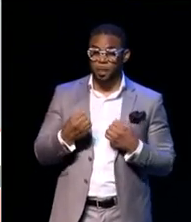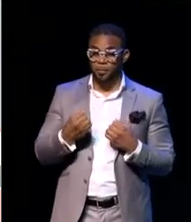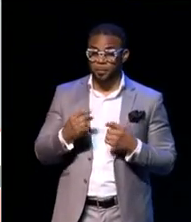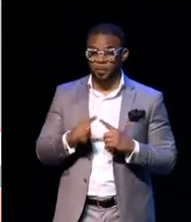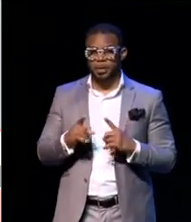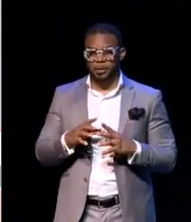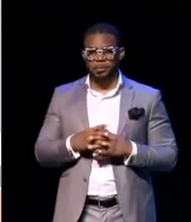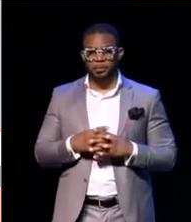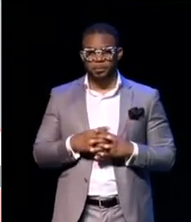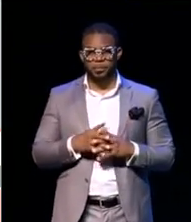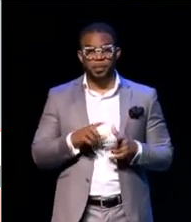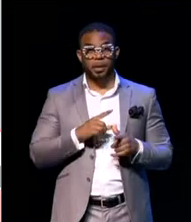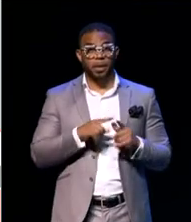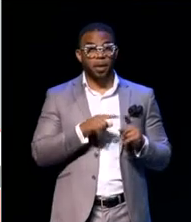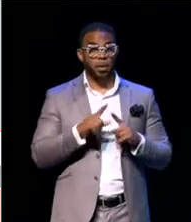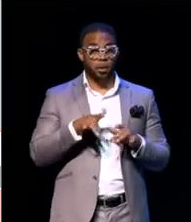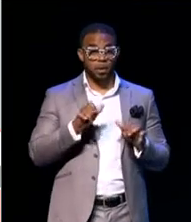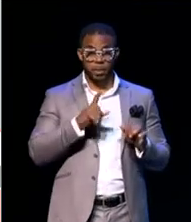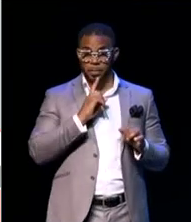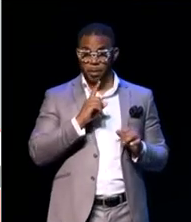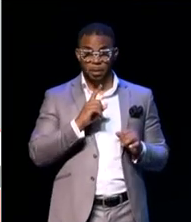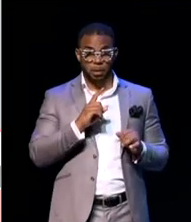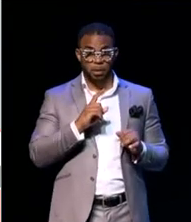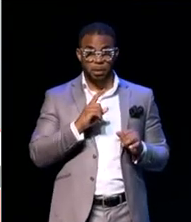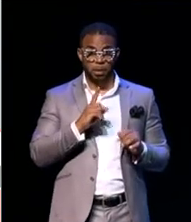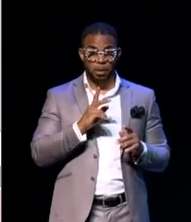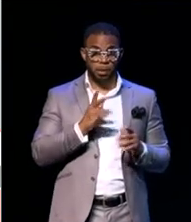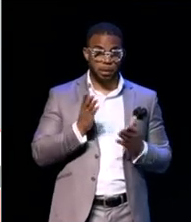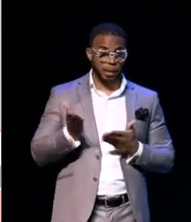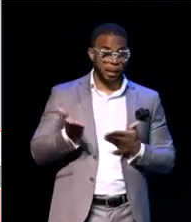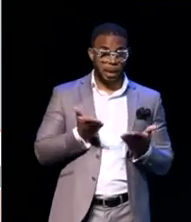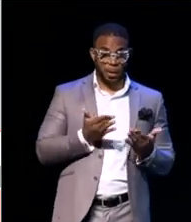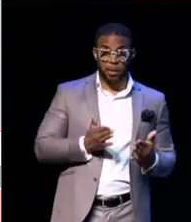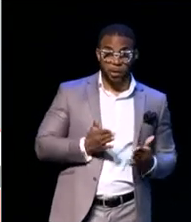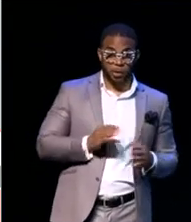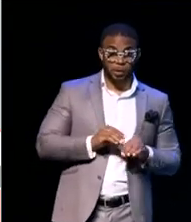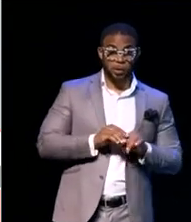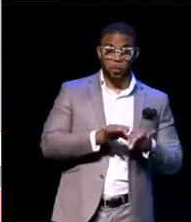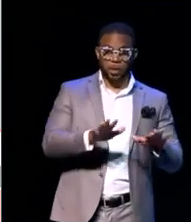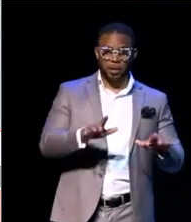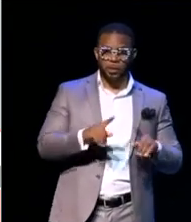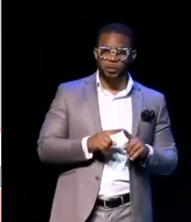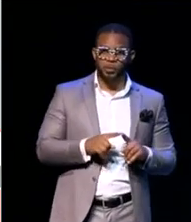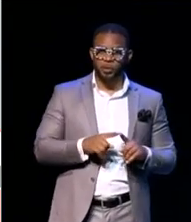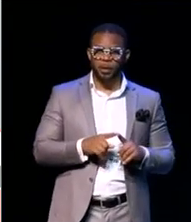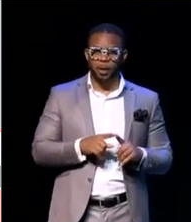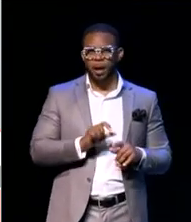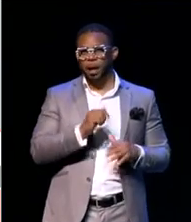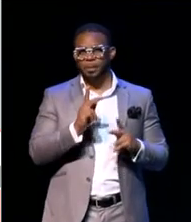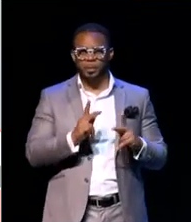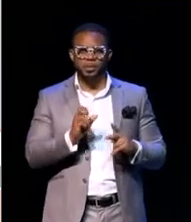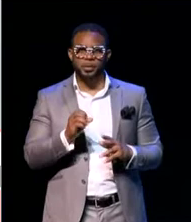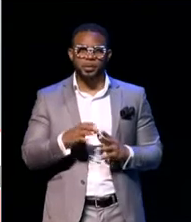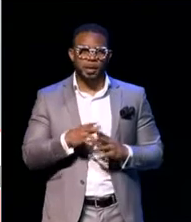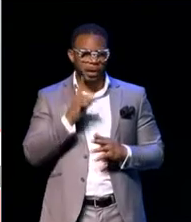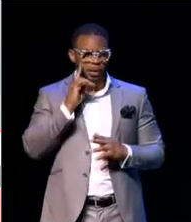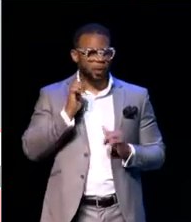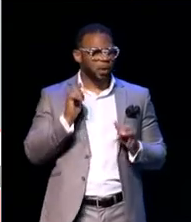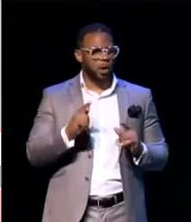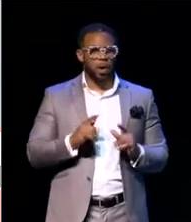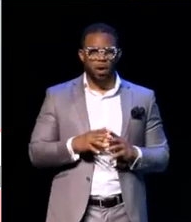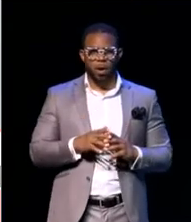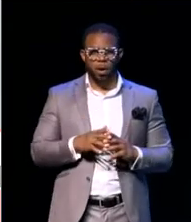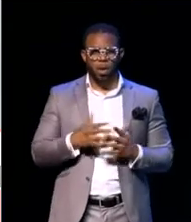but and then also they can be carriers and spread it to other people. So I think we